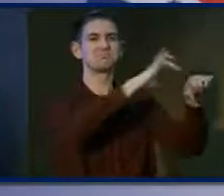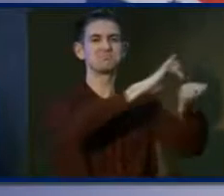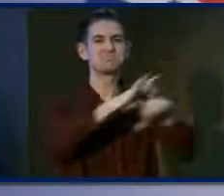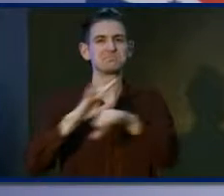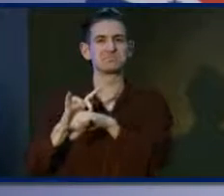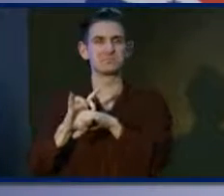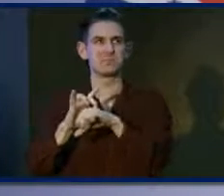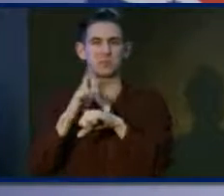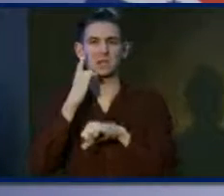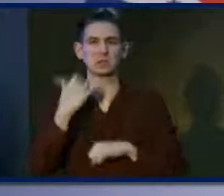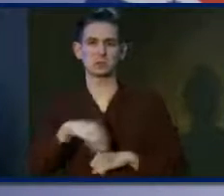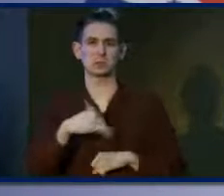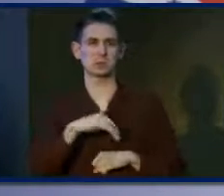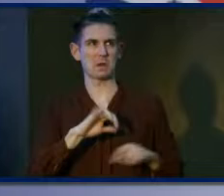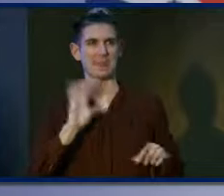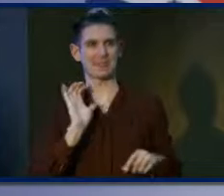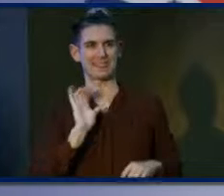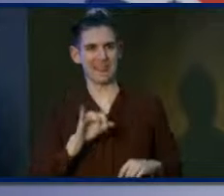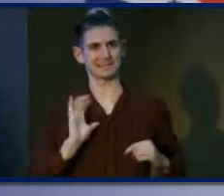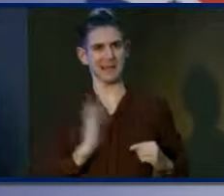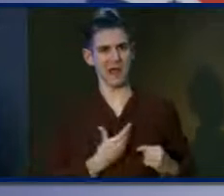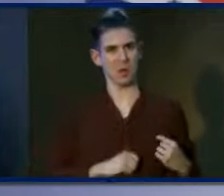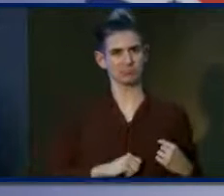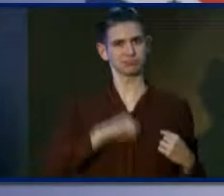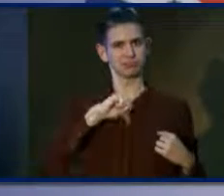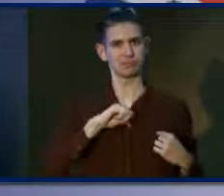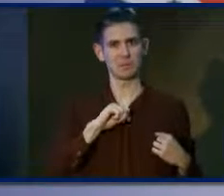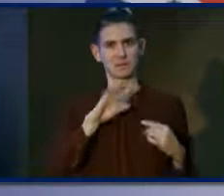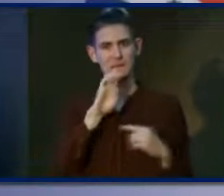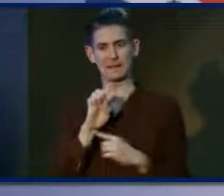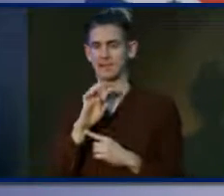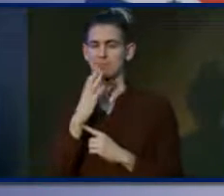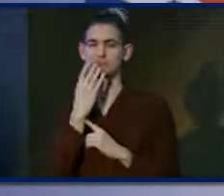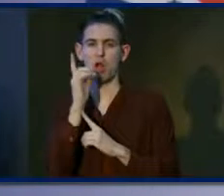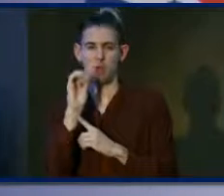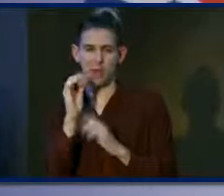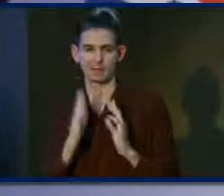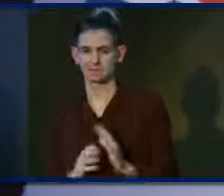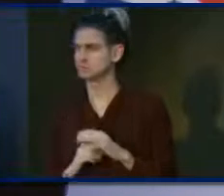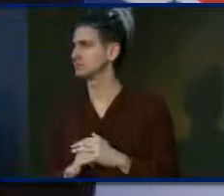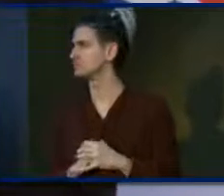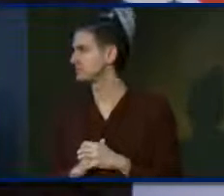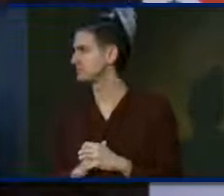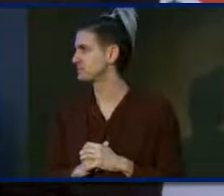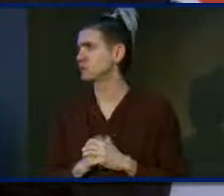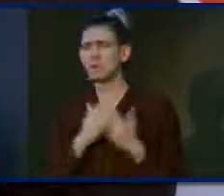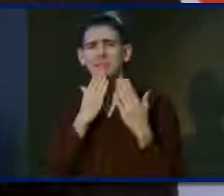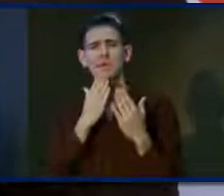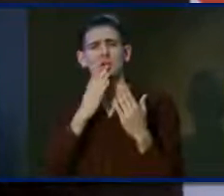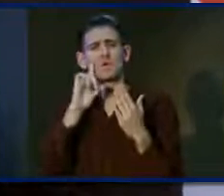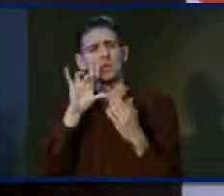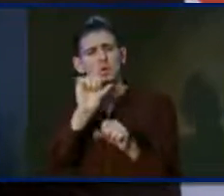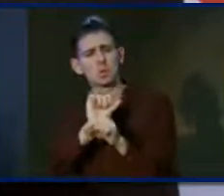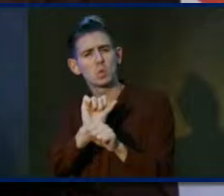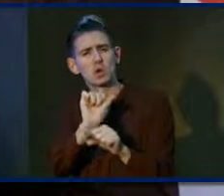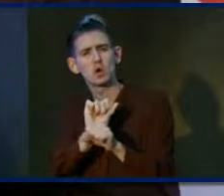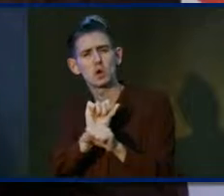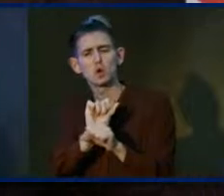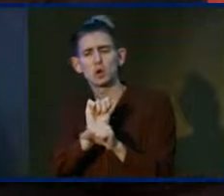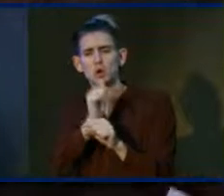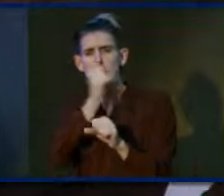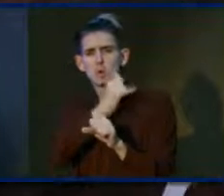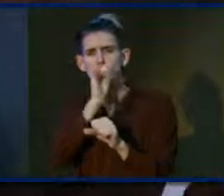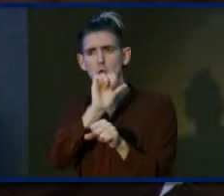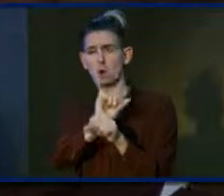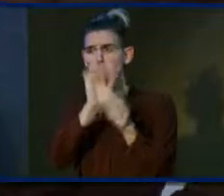Coloradans. Thank you for your important work. Nothing could be more integral than the work that you're